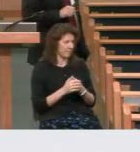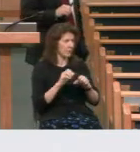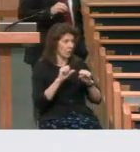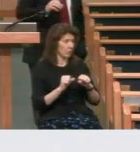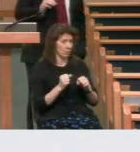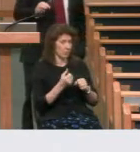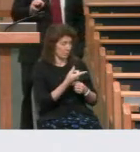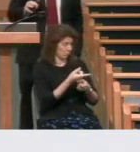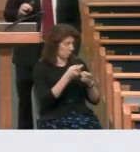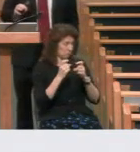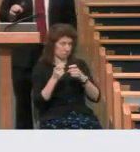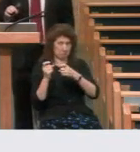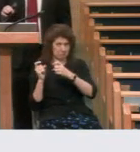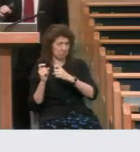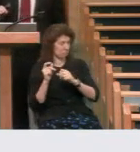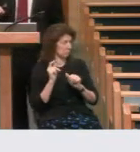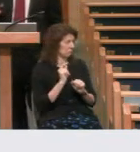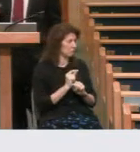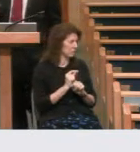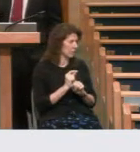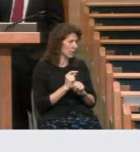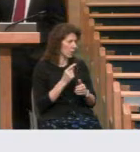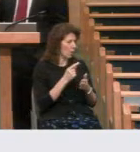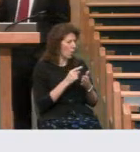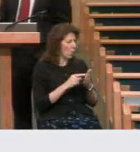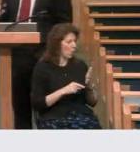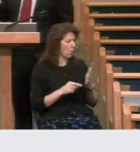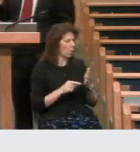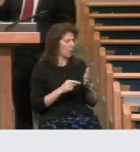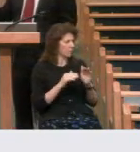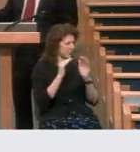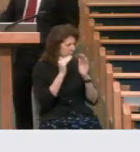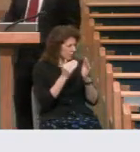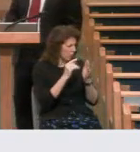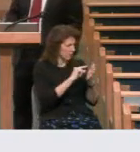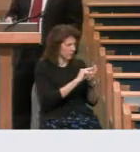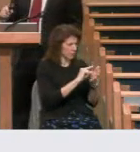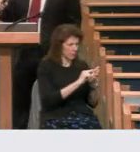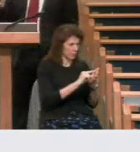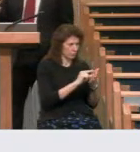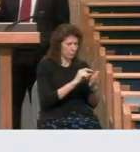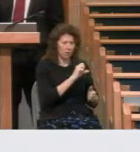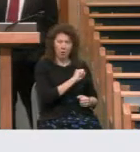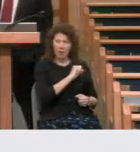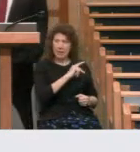What was the context? What was taking place? Saul was doing a good job. When